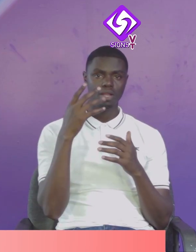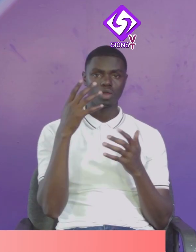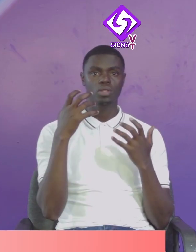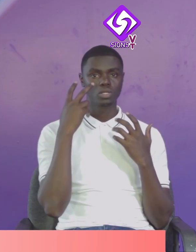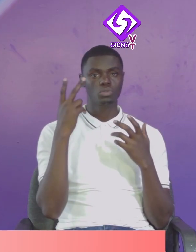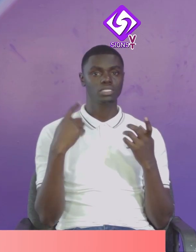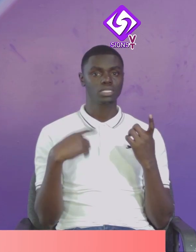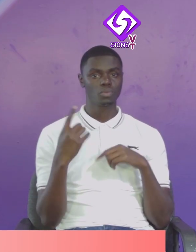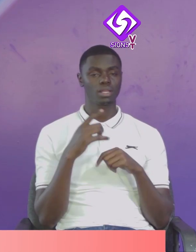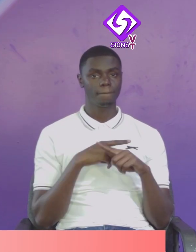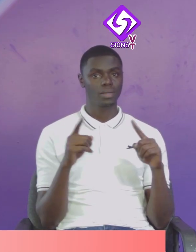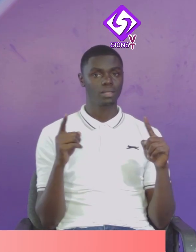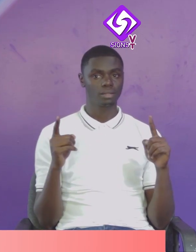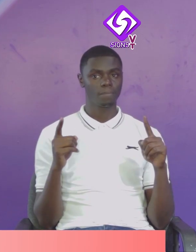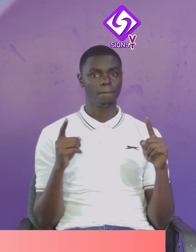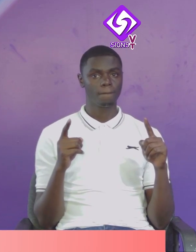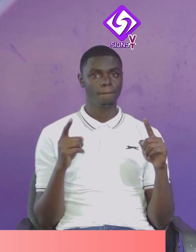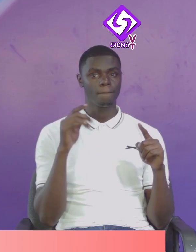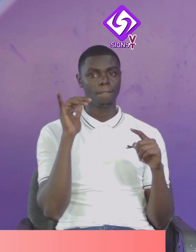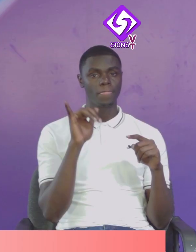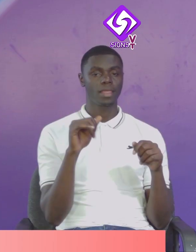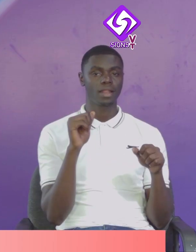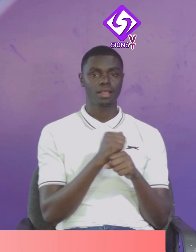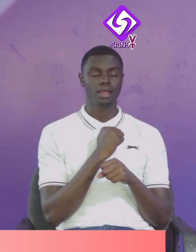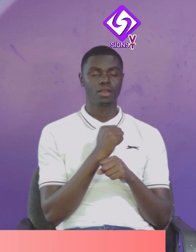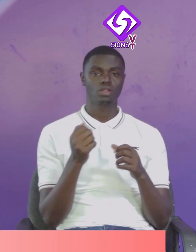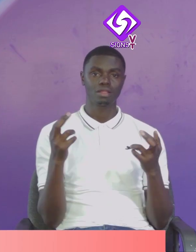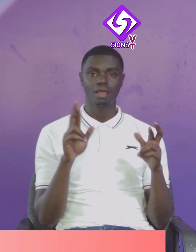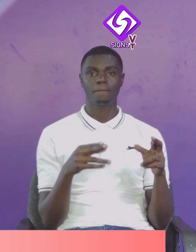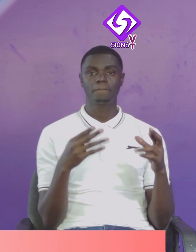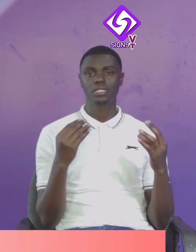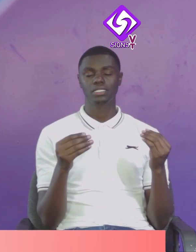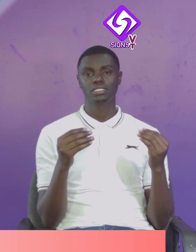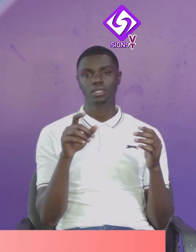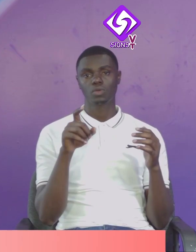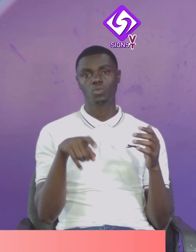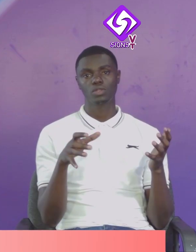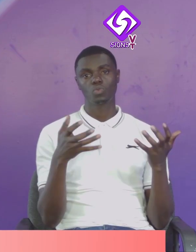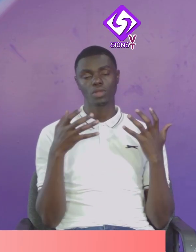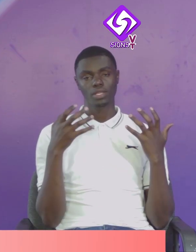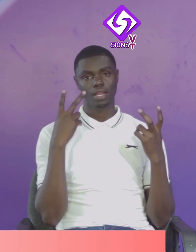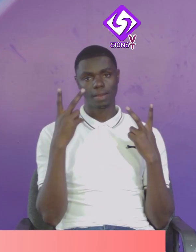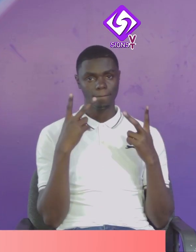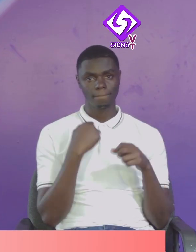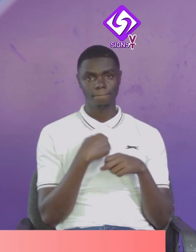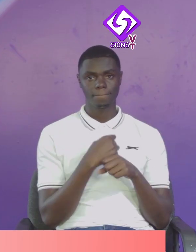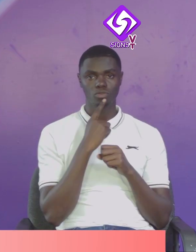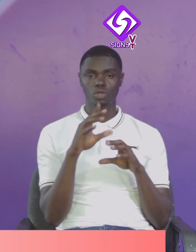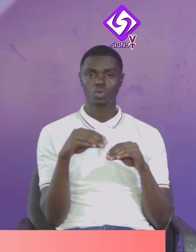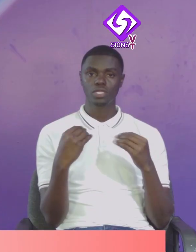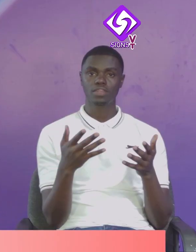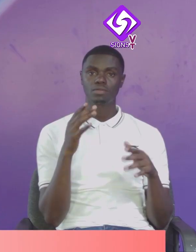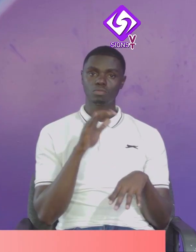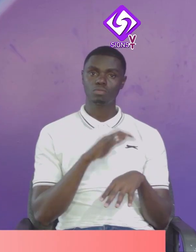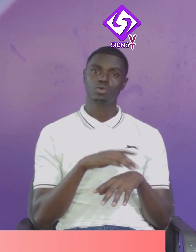winning, but that shall not come so easy. We have to wait and make sure that we give him ample time to make sure